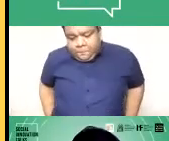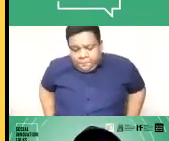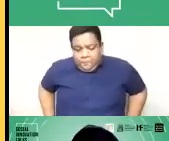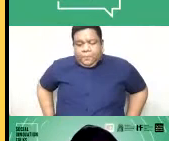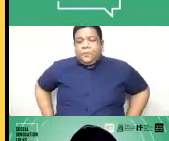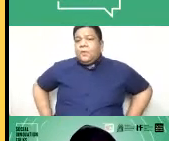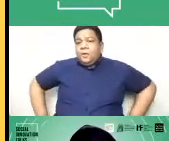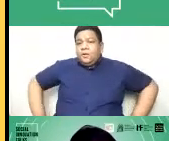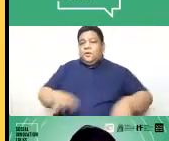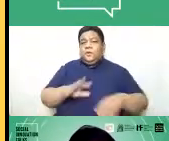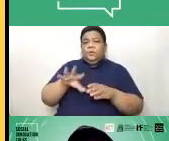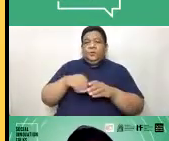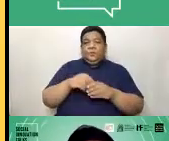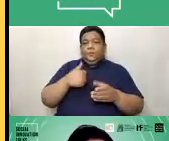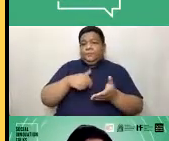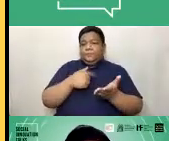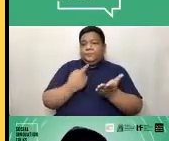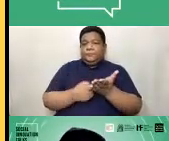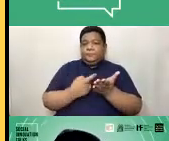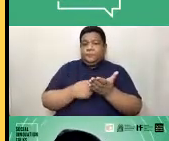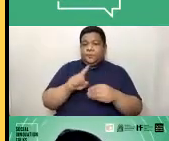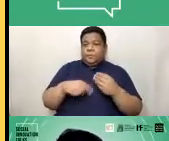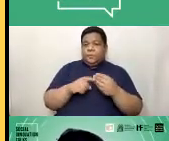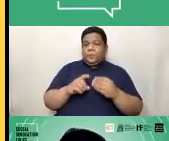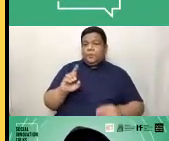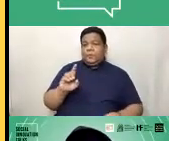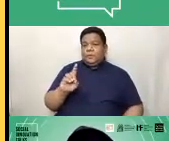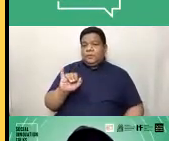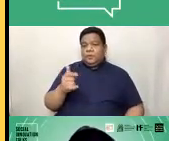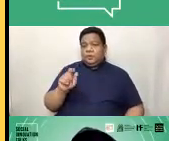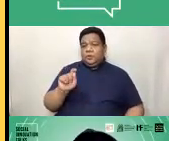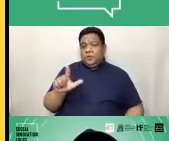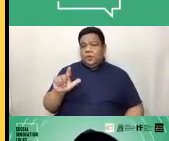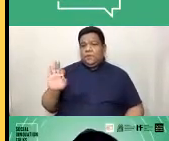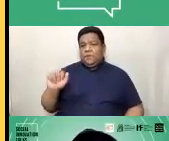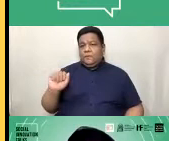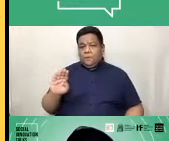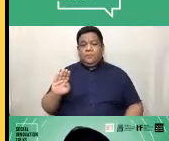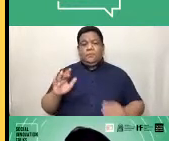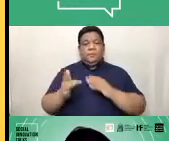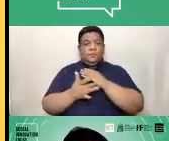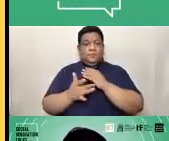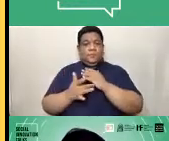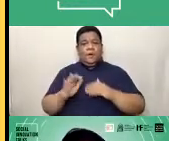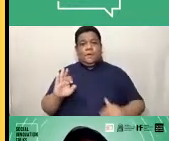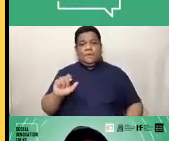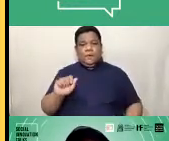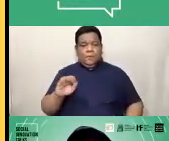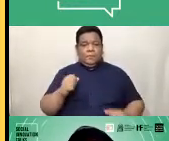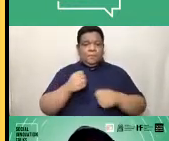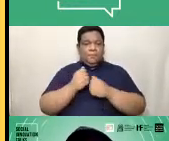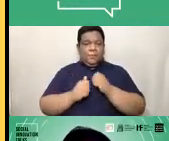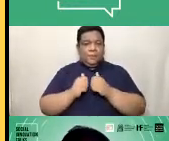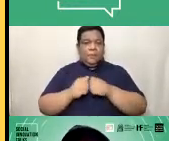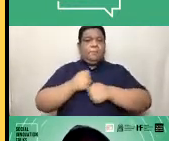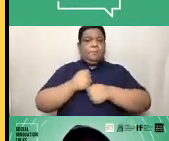in the previous webinar was about digital fabrication. So this is the idea of fabricating or making things using computers